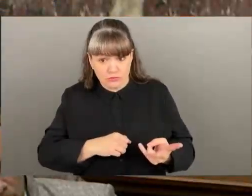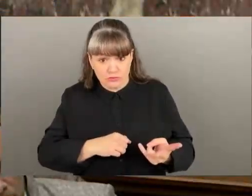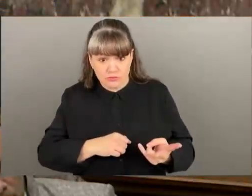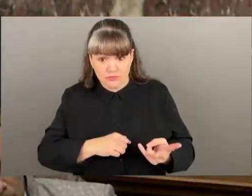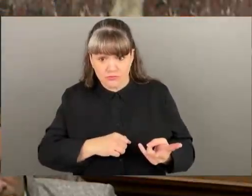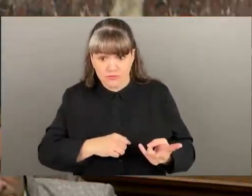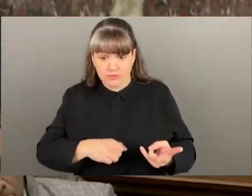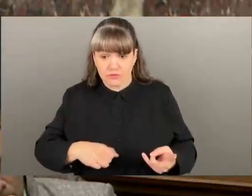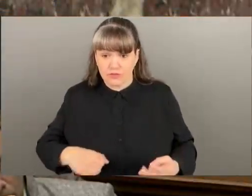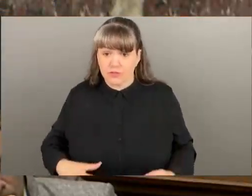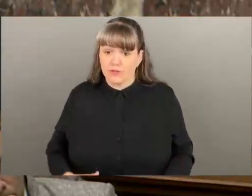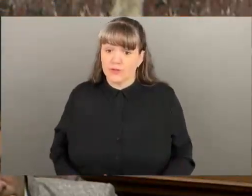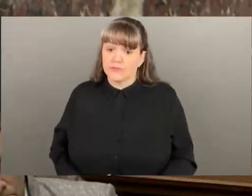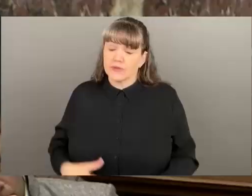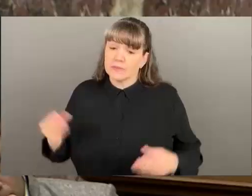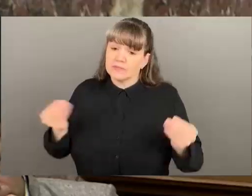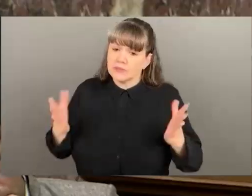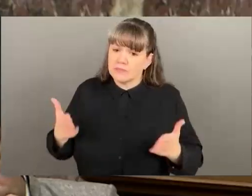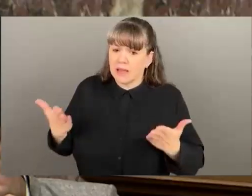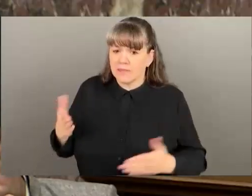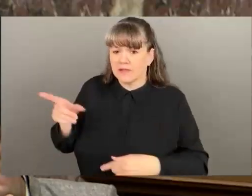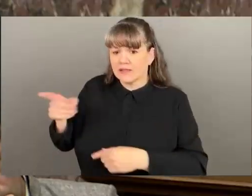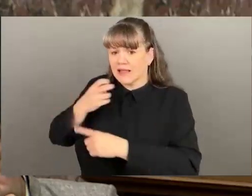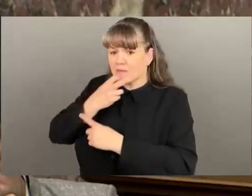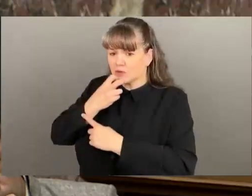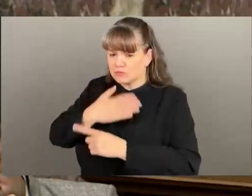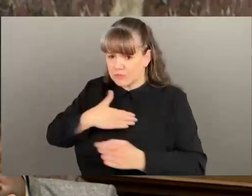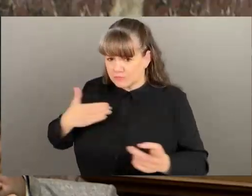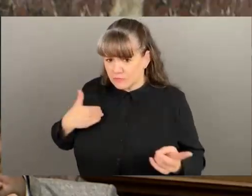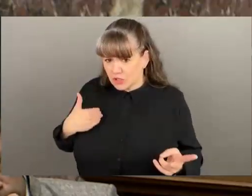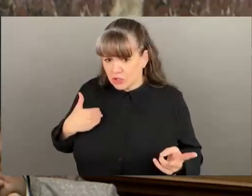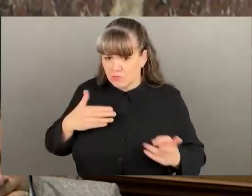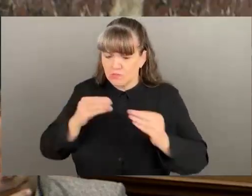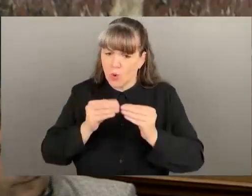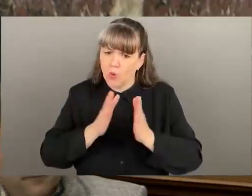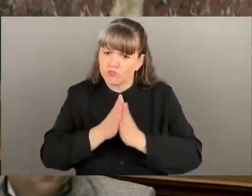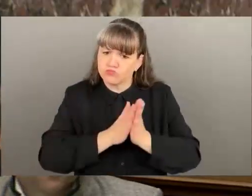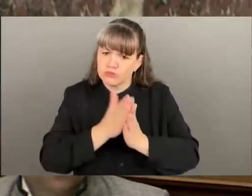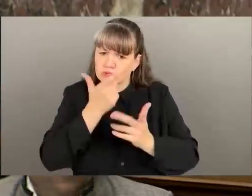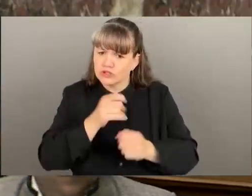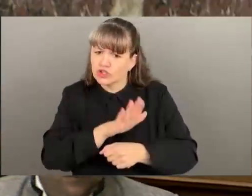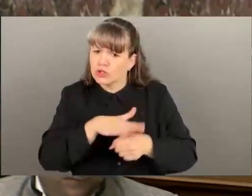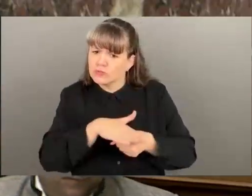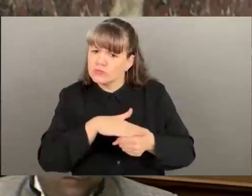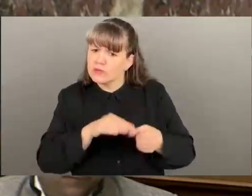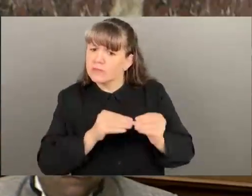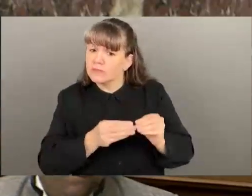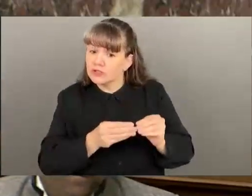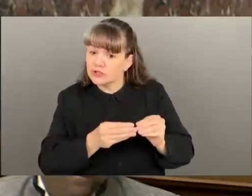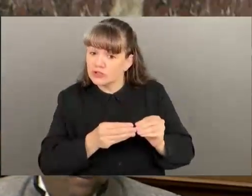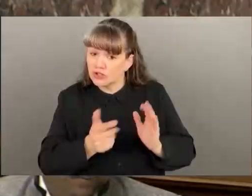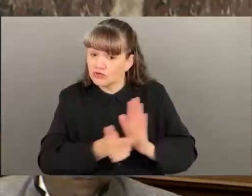in crime in Kamloops, which is down 14%.